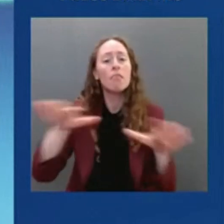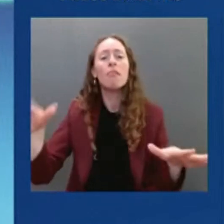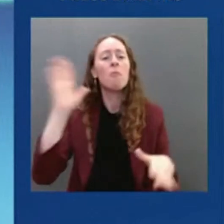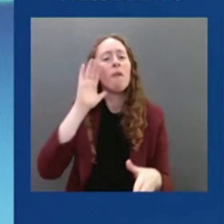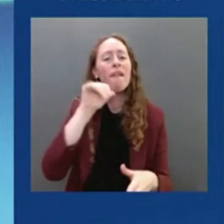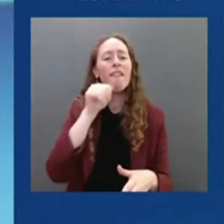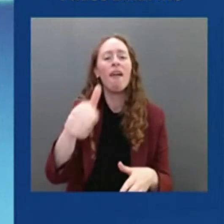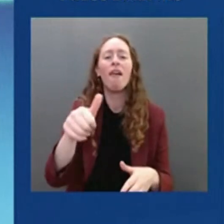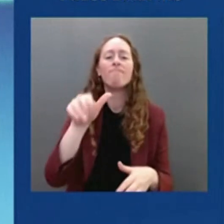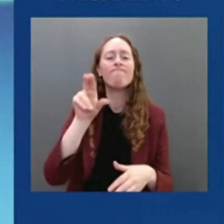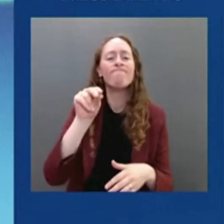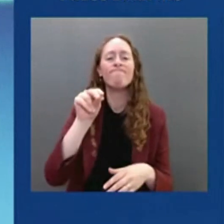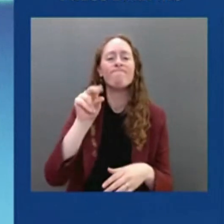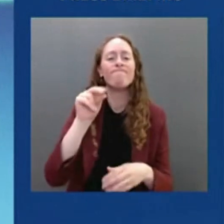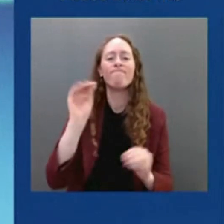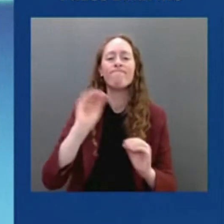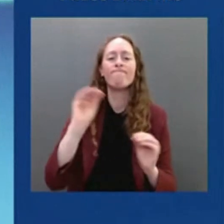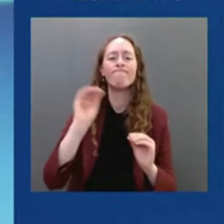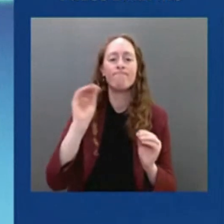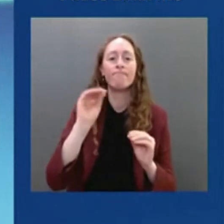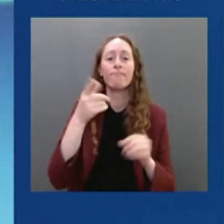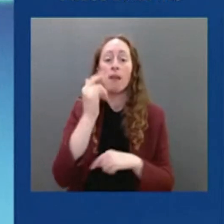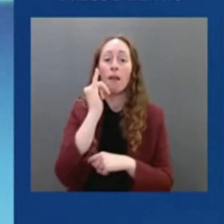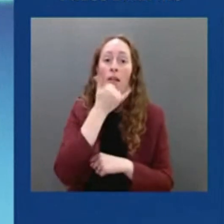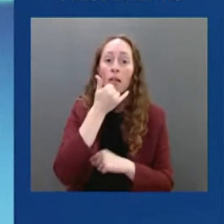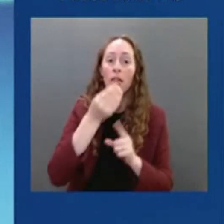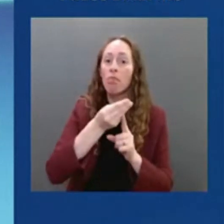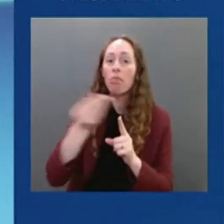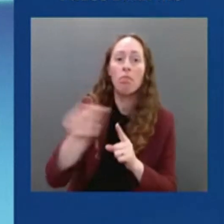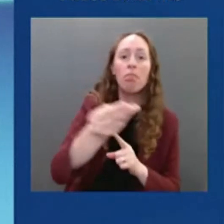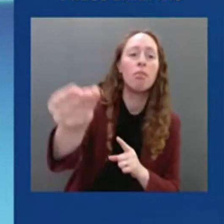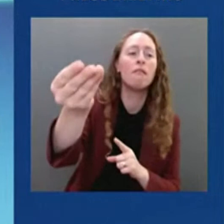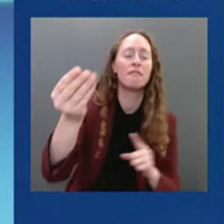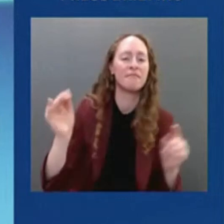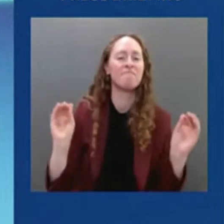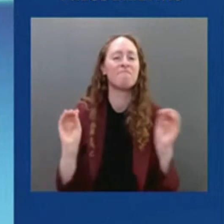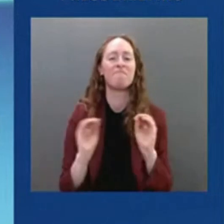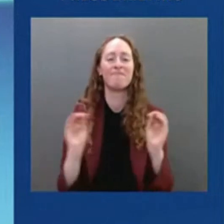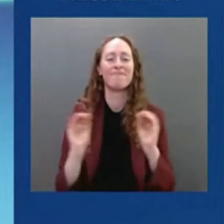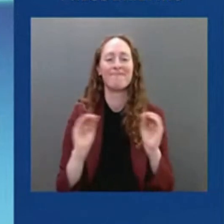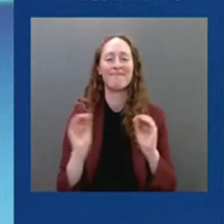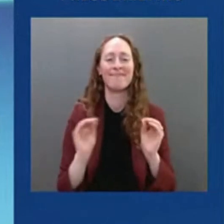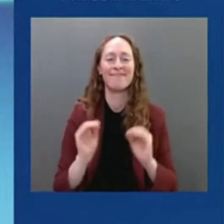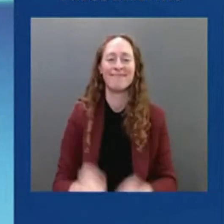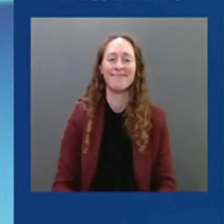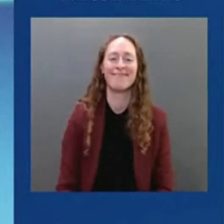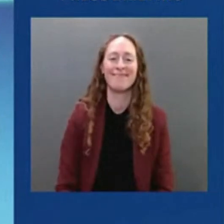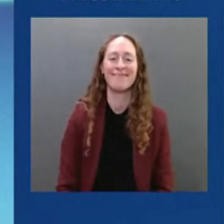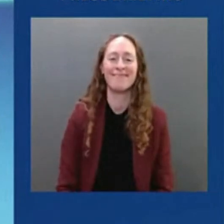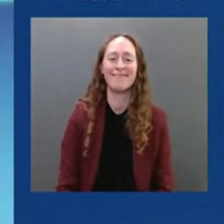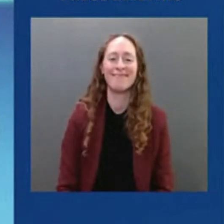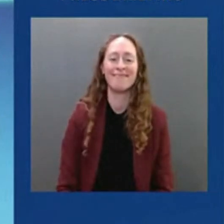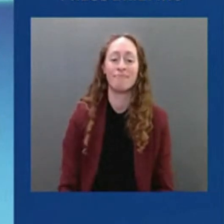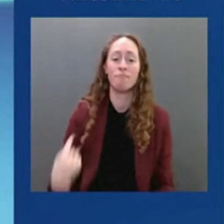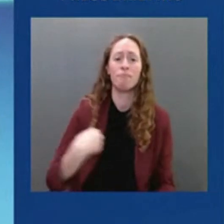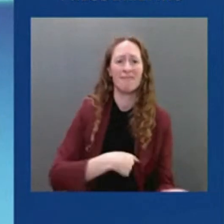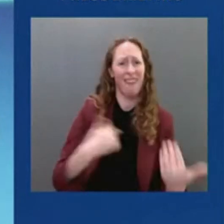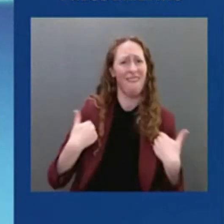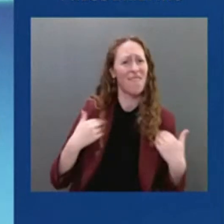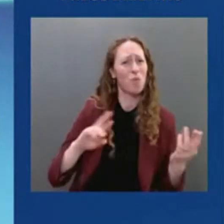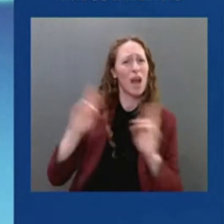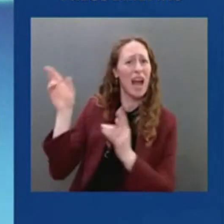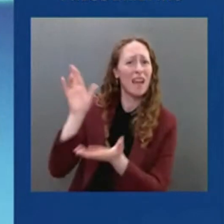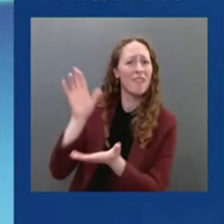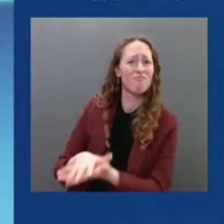made high-quality masks widely available. And the CDC has developed COVID-19 community levels, which include clear